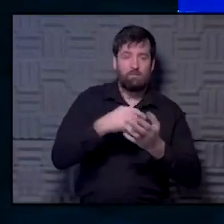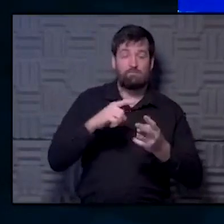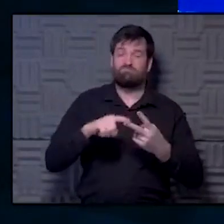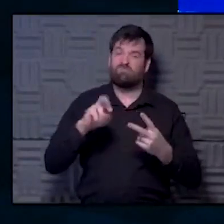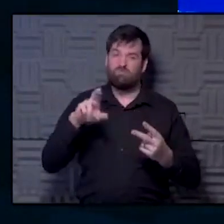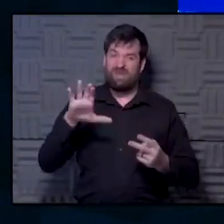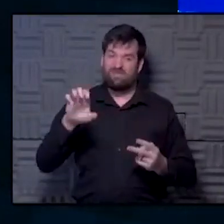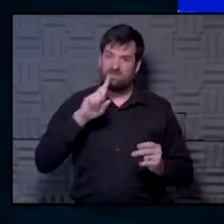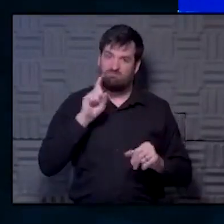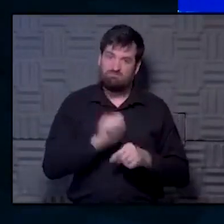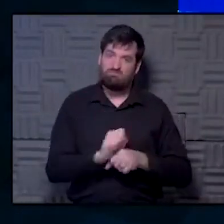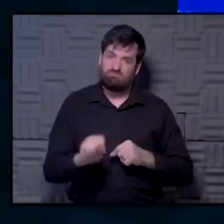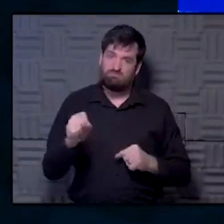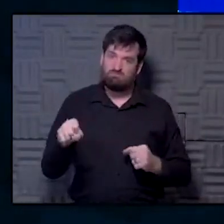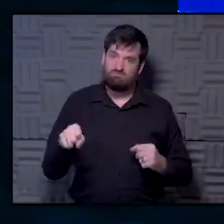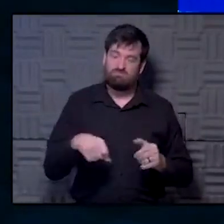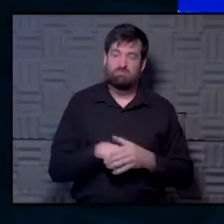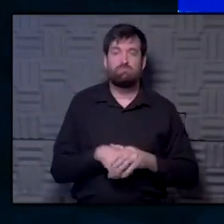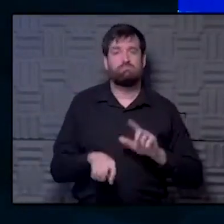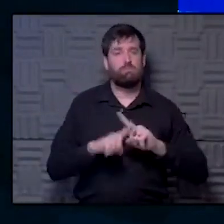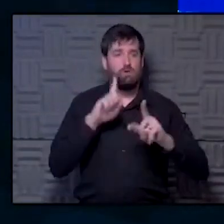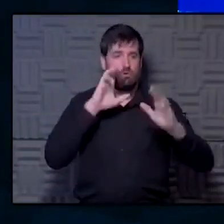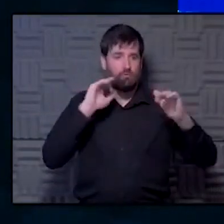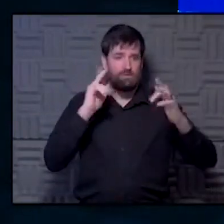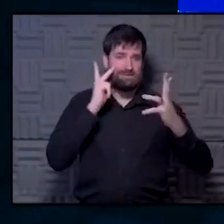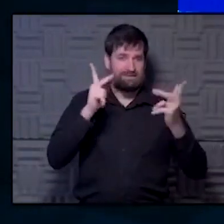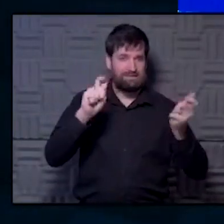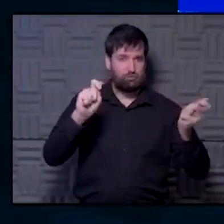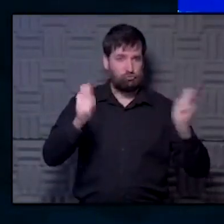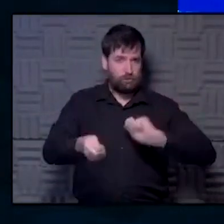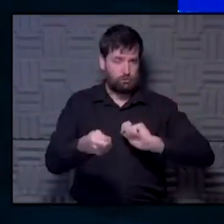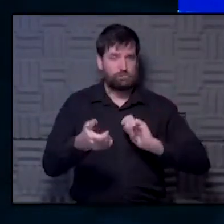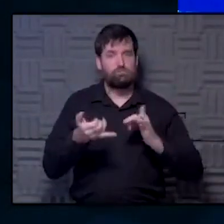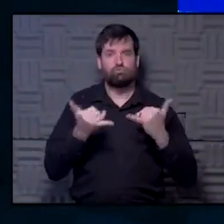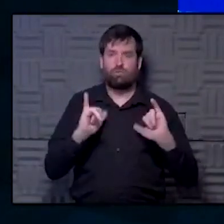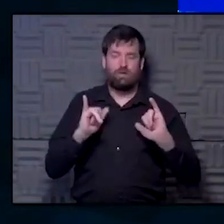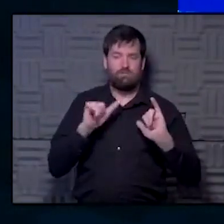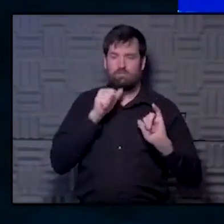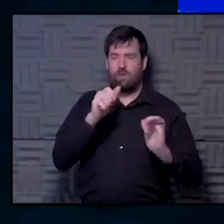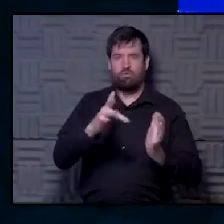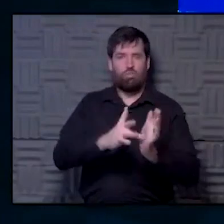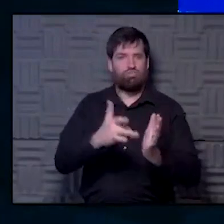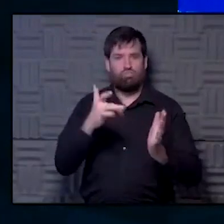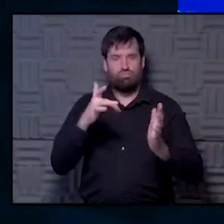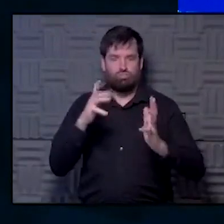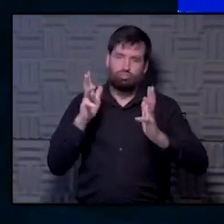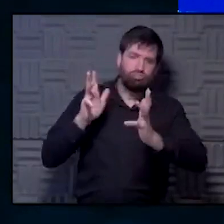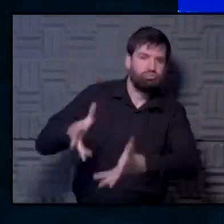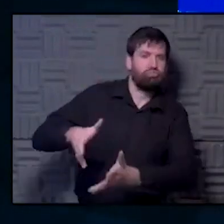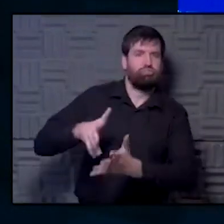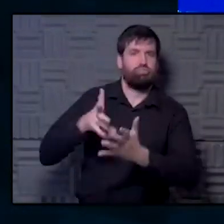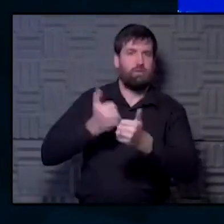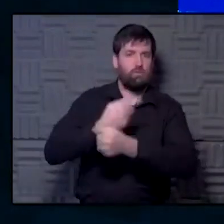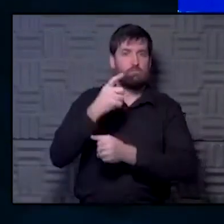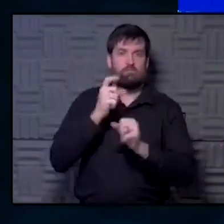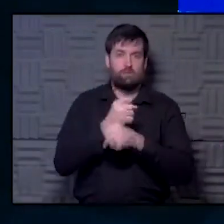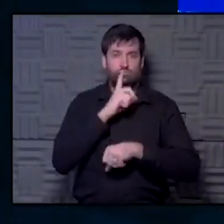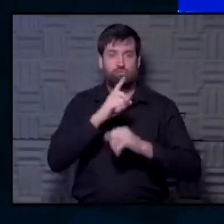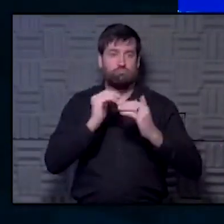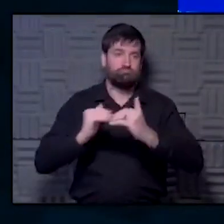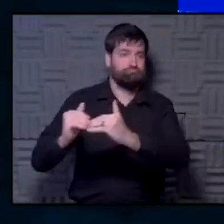on race. Hopefully, we're seeing a change in that right now. We're trying not to disenfranchise everybody and make sure that everybody can get a